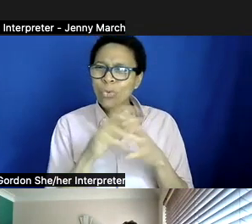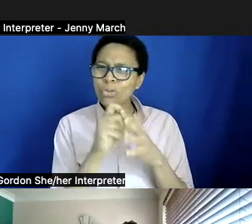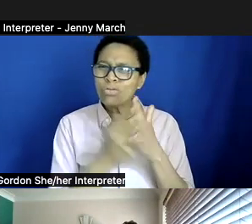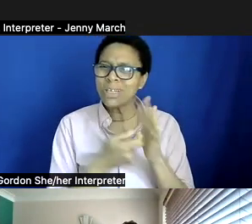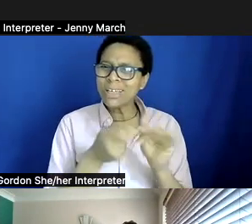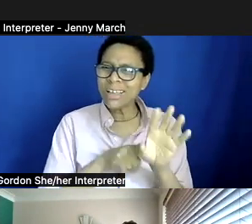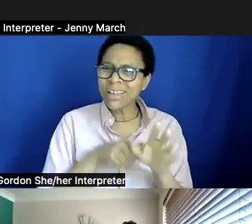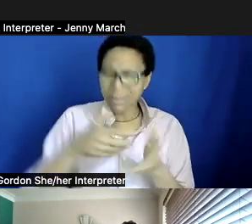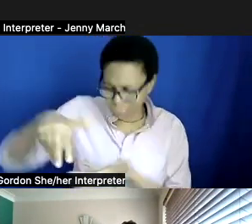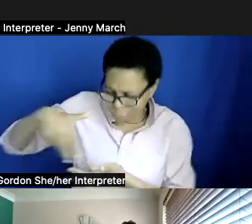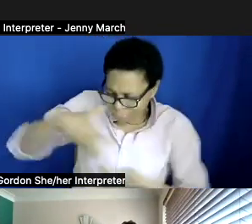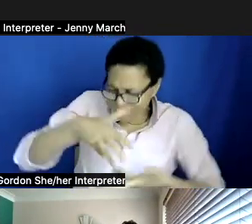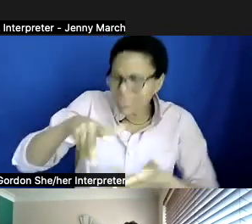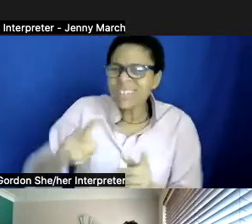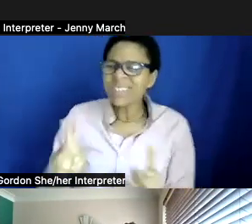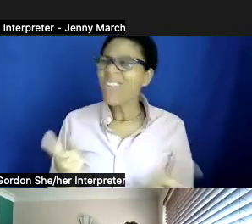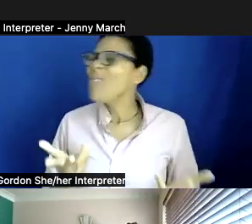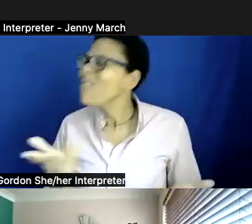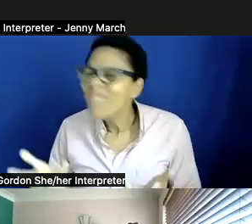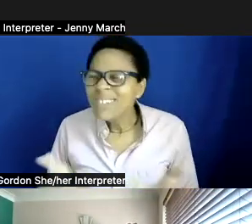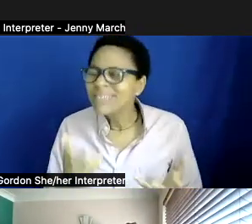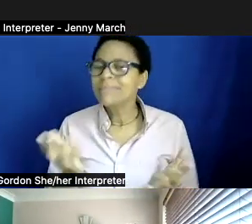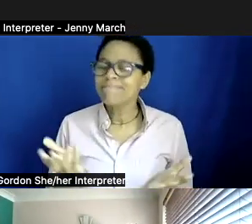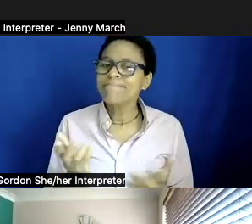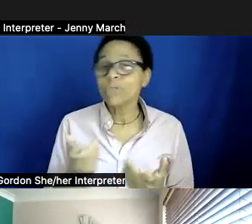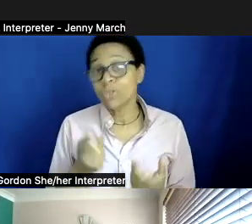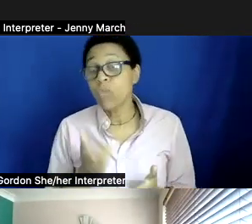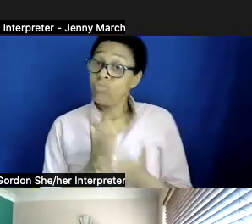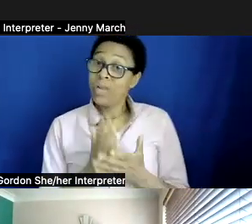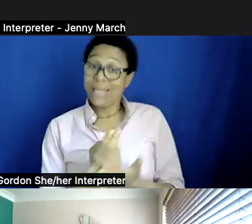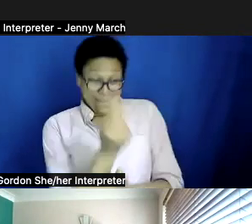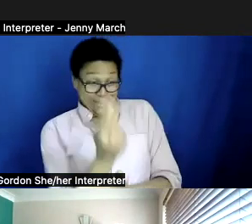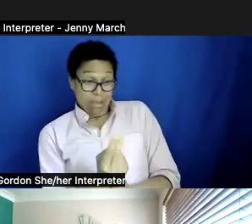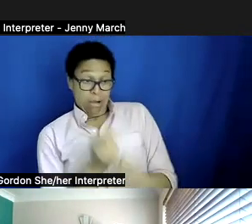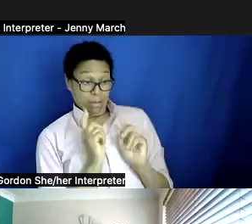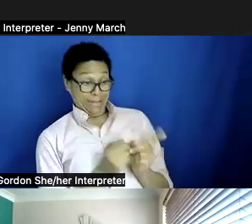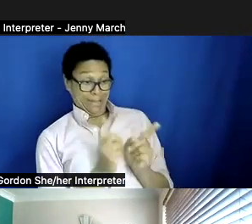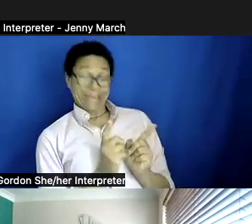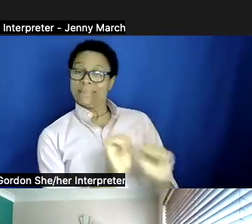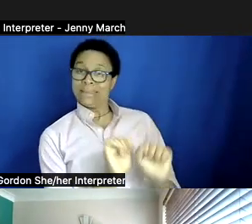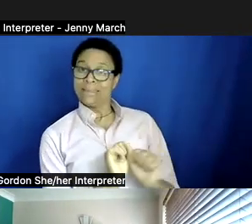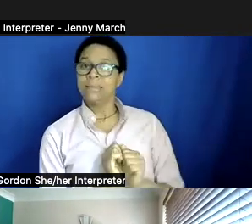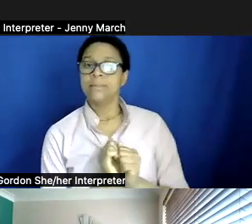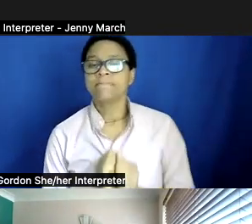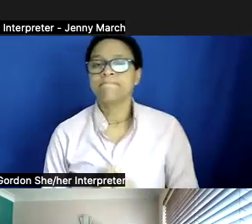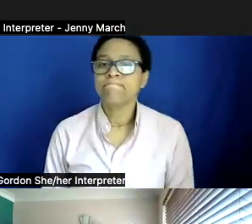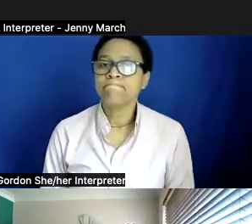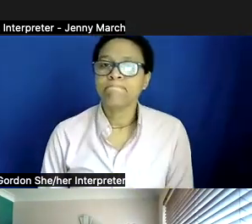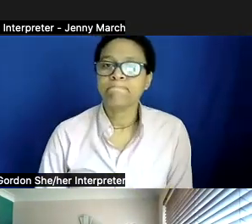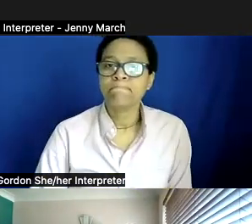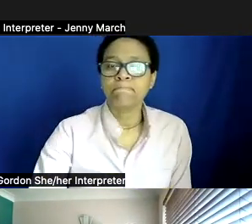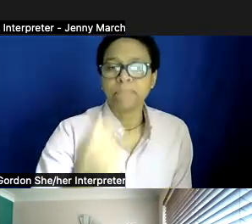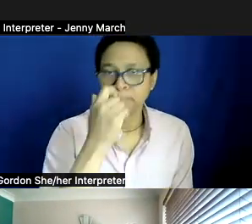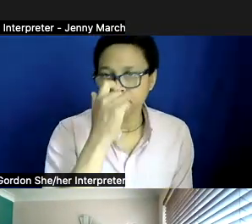wouldn't be there. If the artworks weren't kept by him. This was a kind of